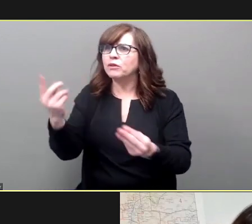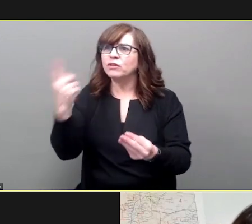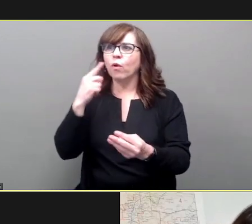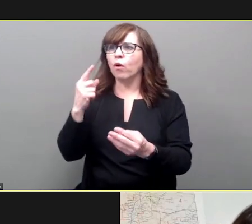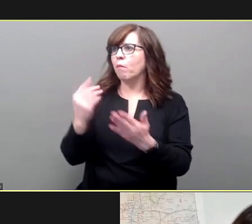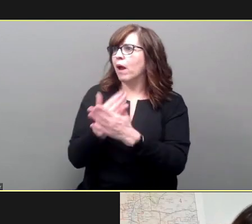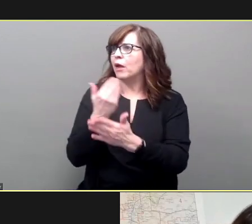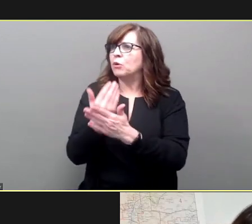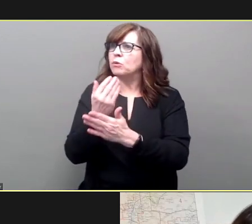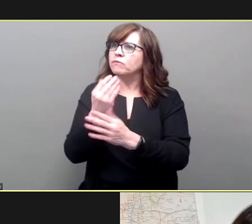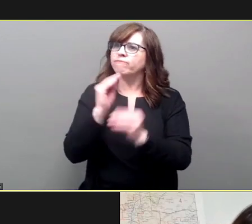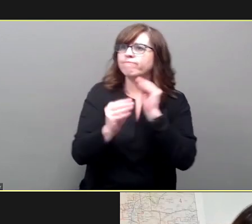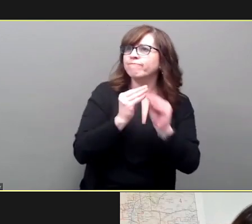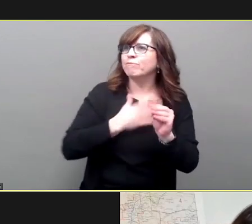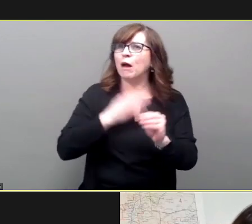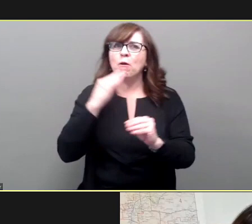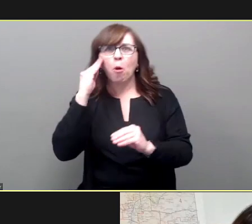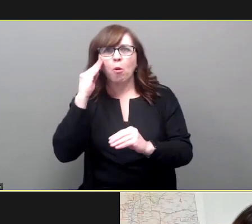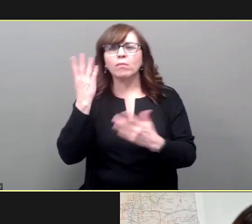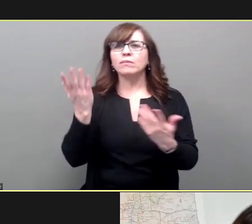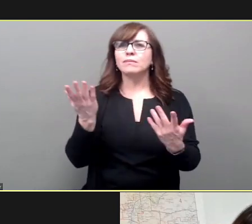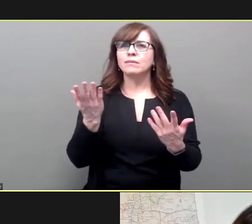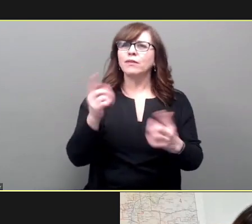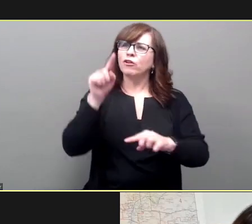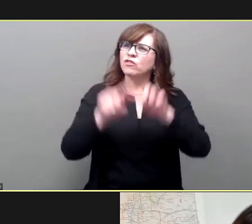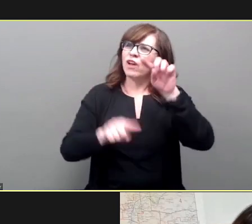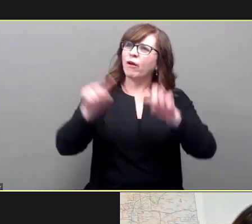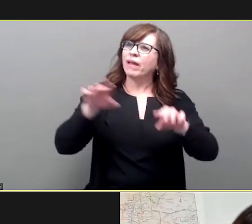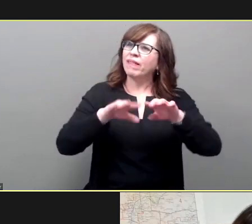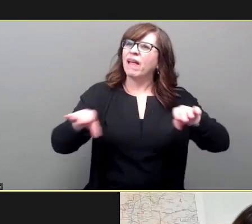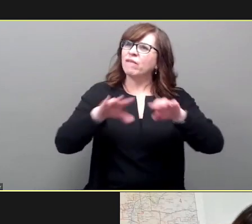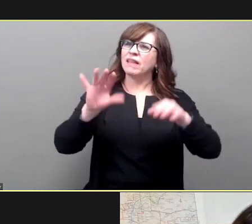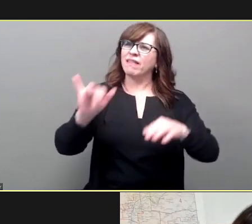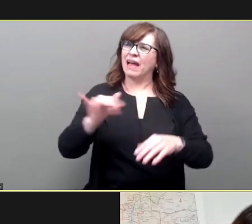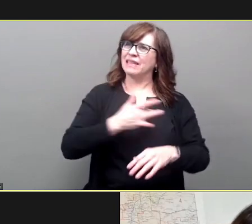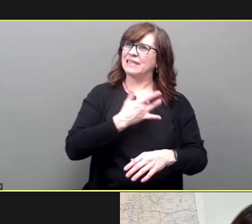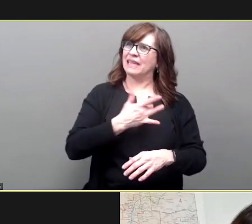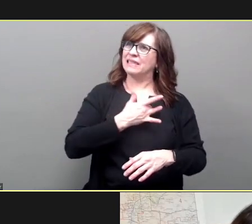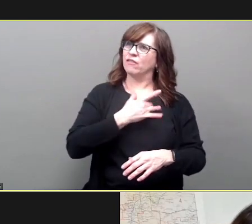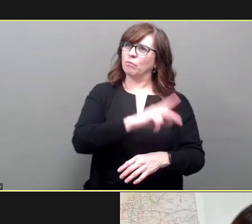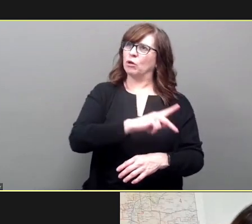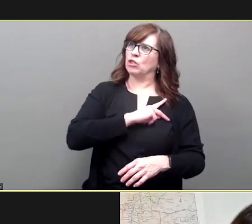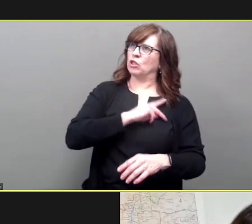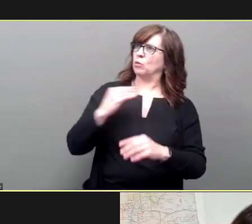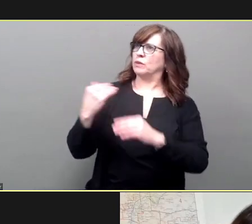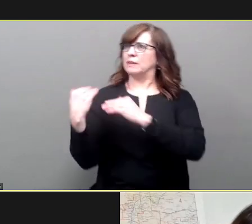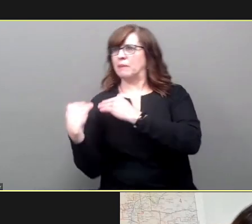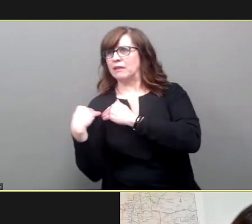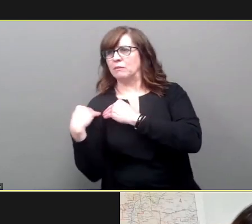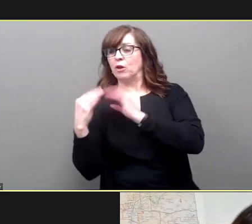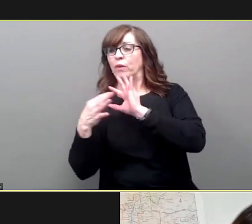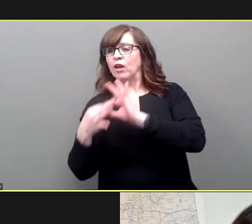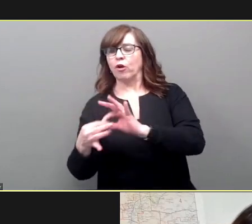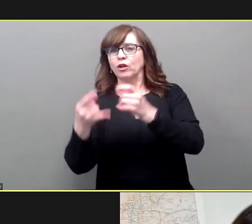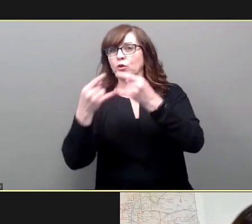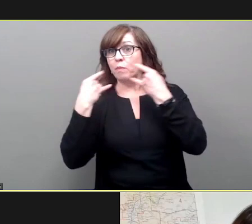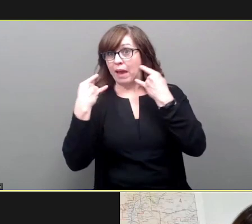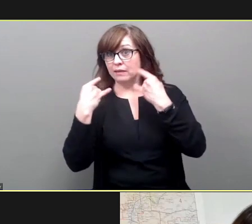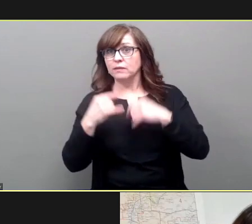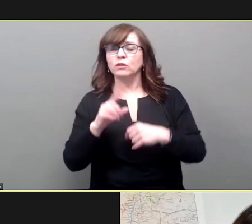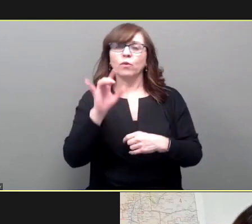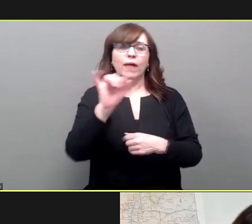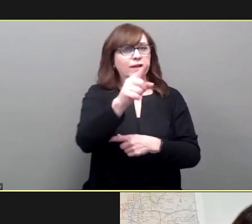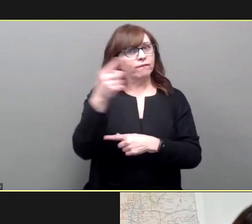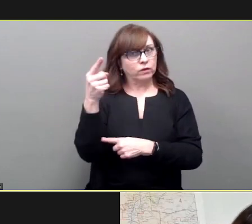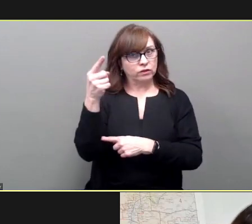know that there's varying levels of that sense of personal responsibility with respect to masks and the like. So that's number